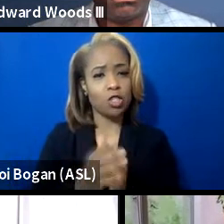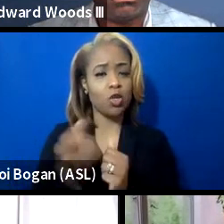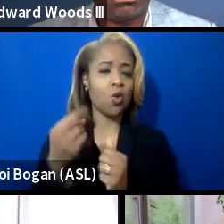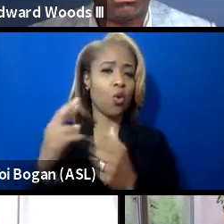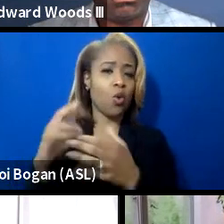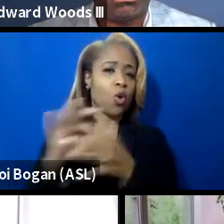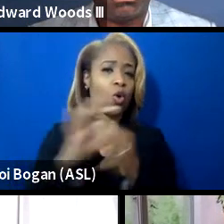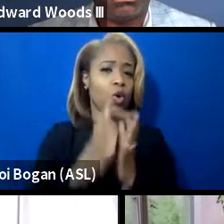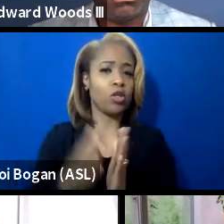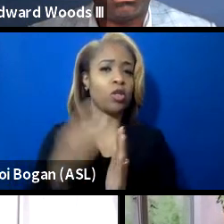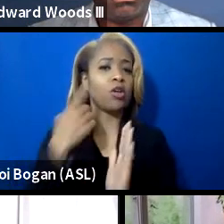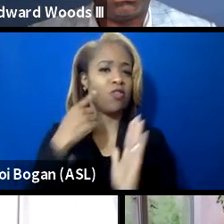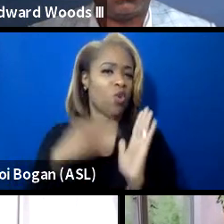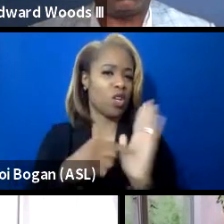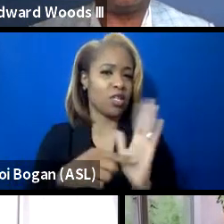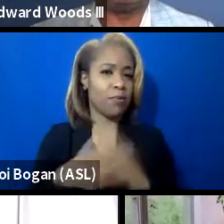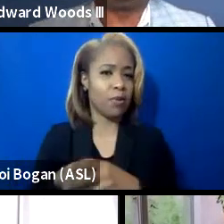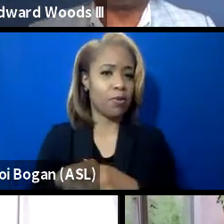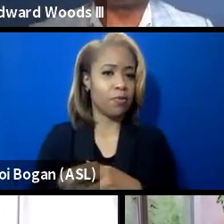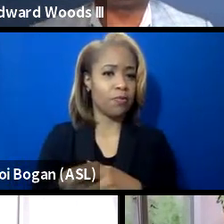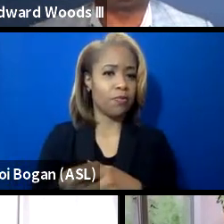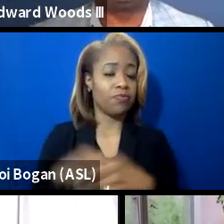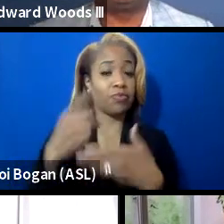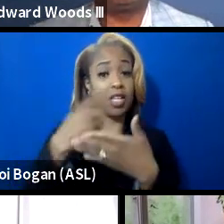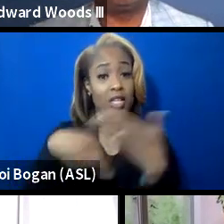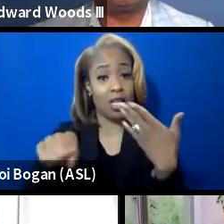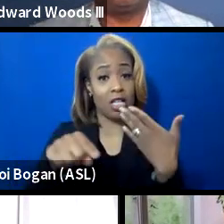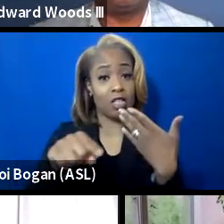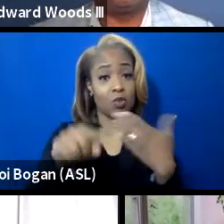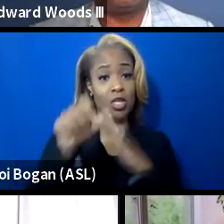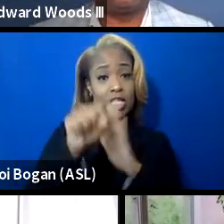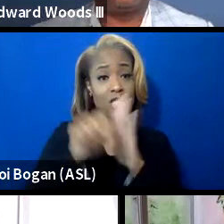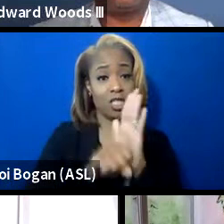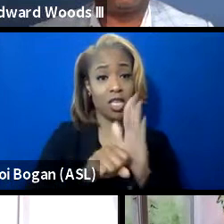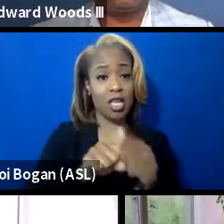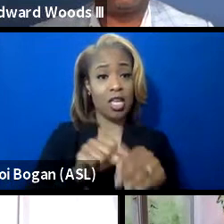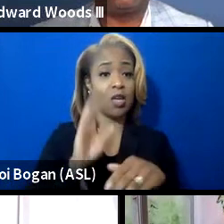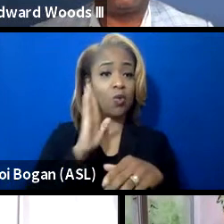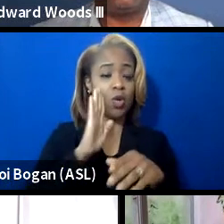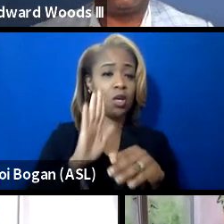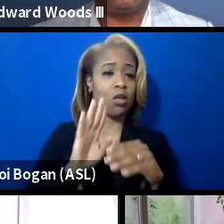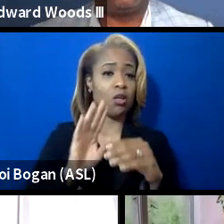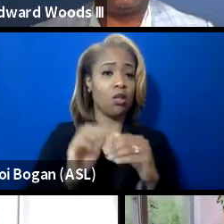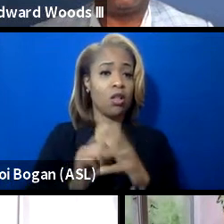coordinator? For example, next week, the state's going to be rolling out